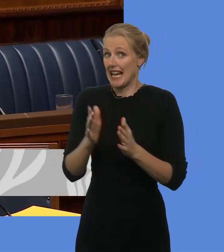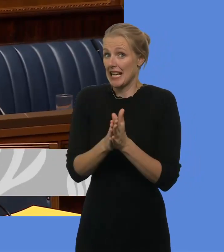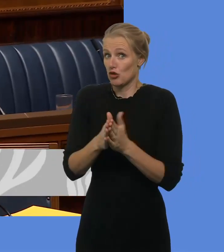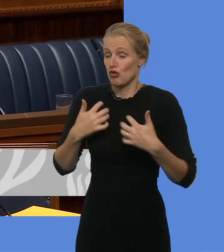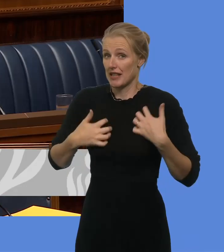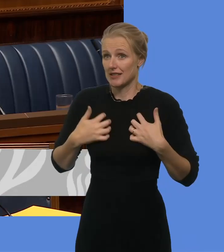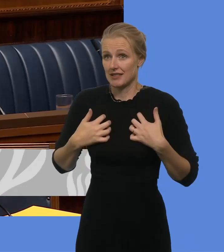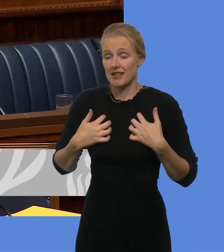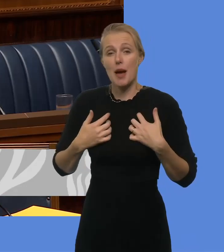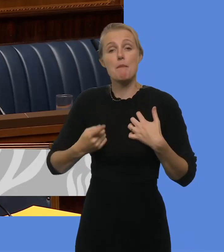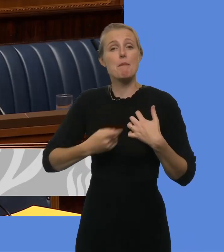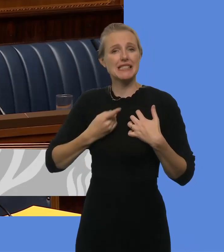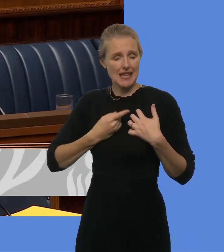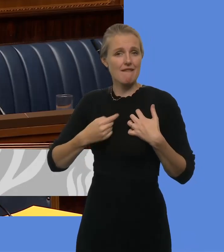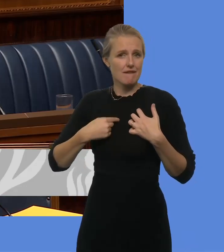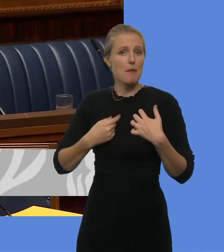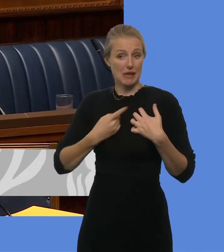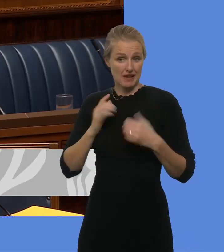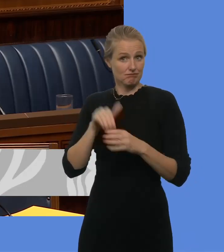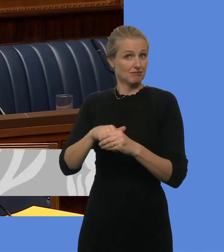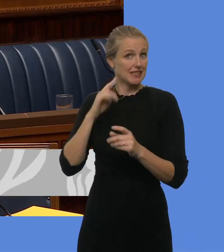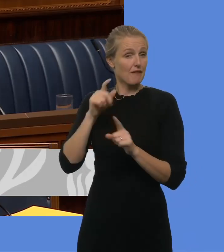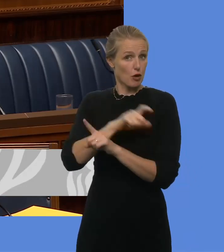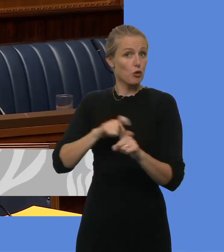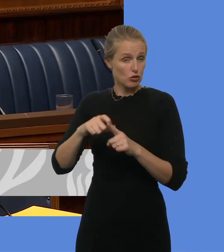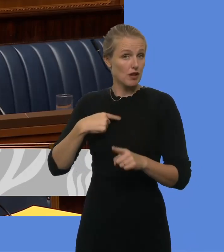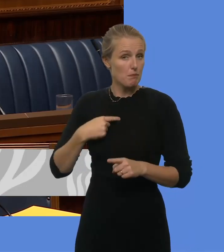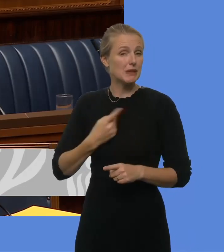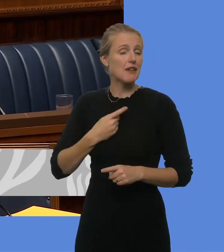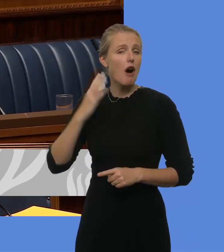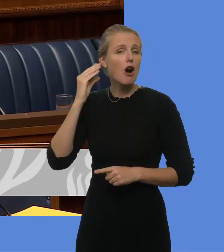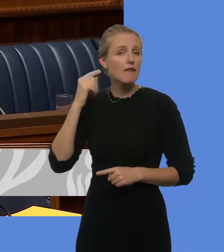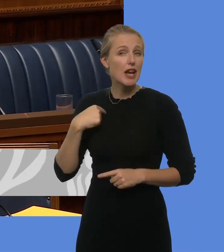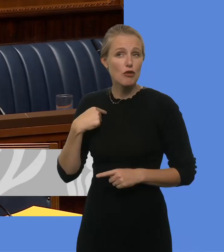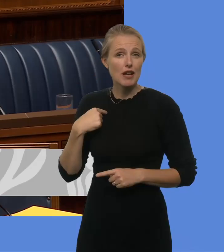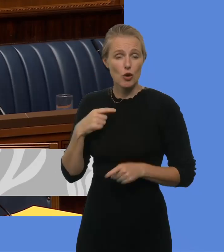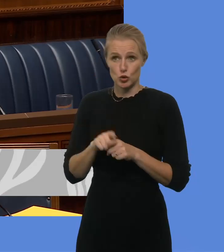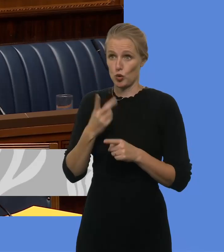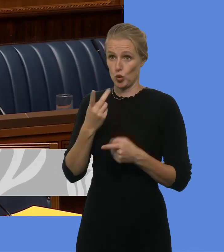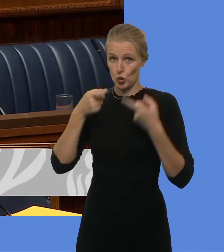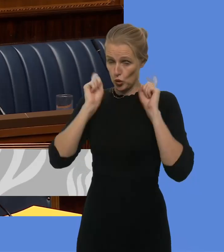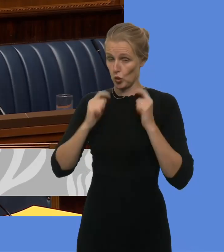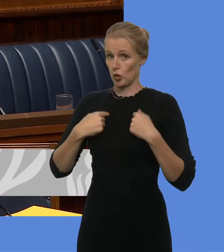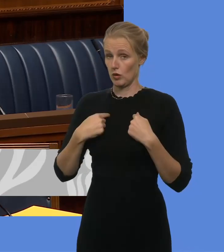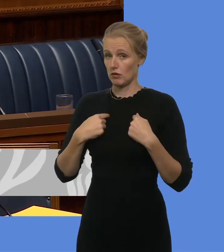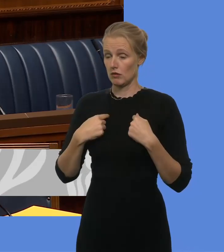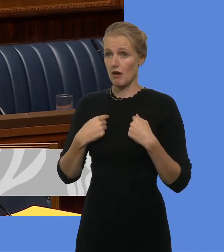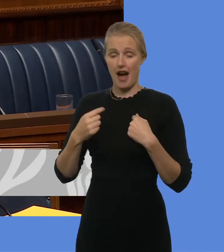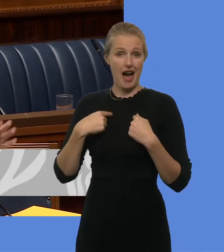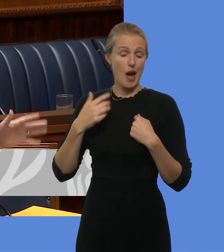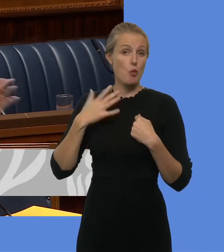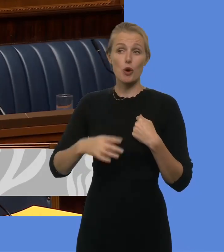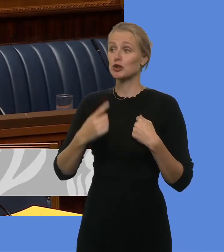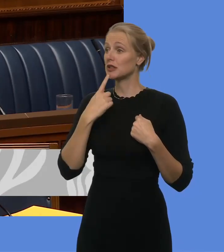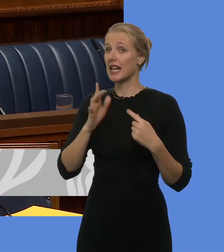a member of this House who is part of the deaf community, I'm hard of hearing and I'm a double hearing aid wearer. And I'd just like to say to